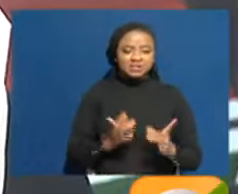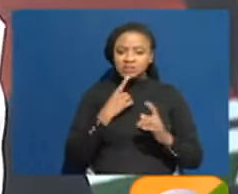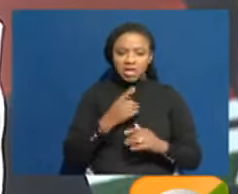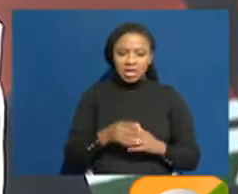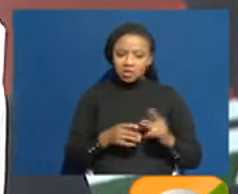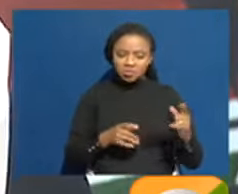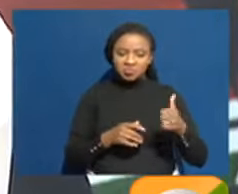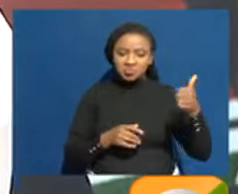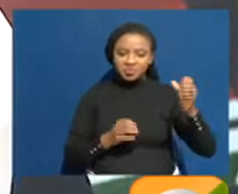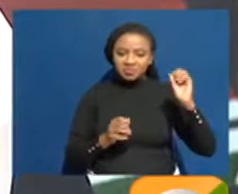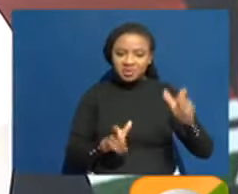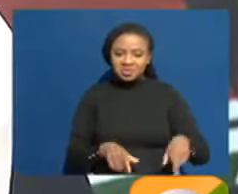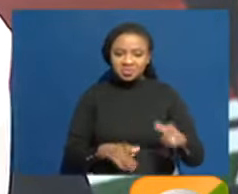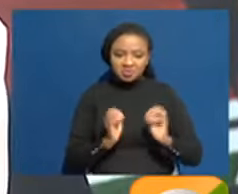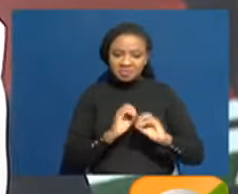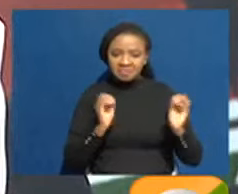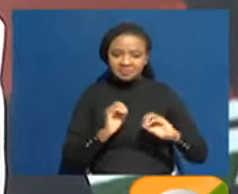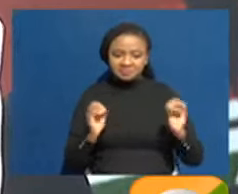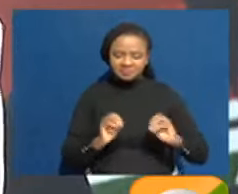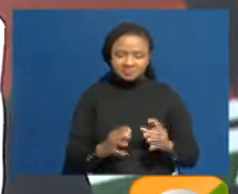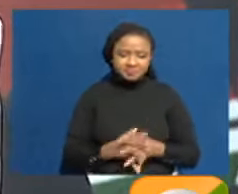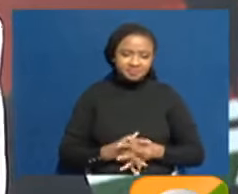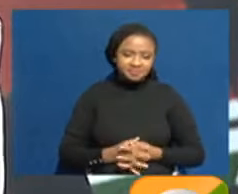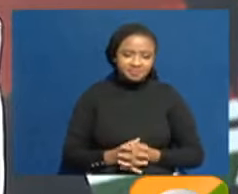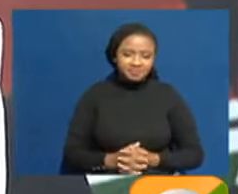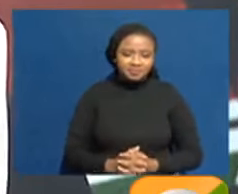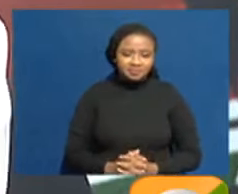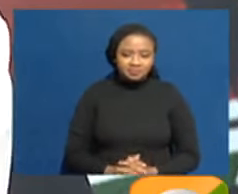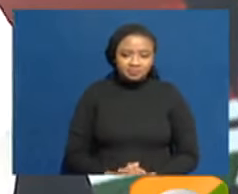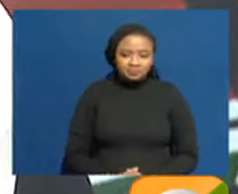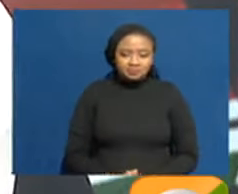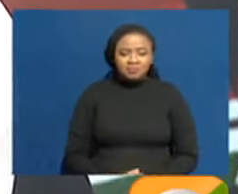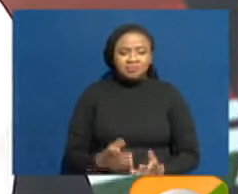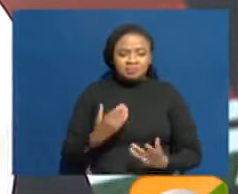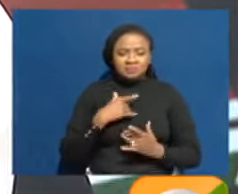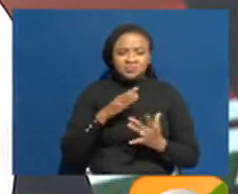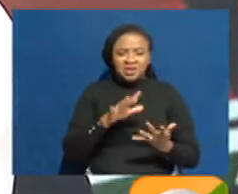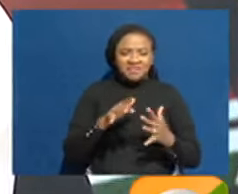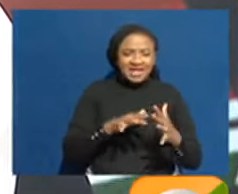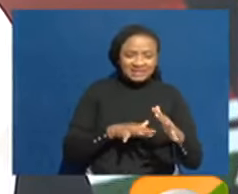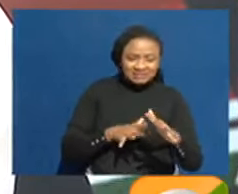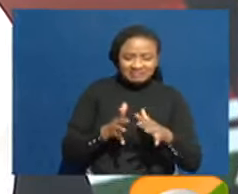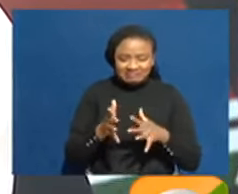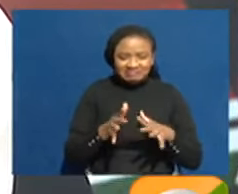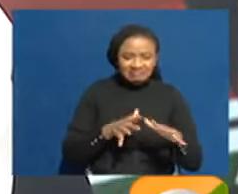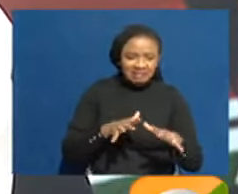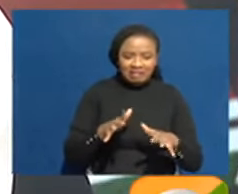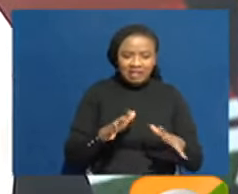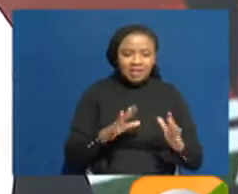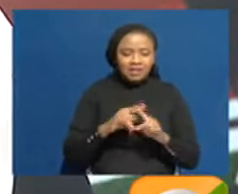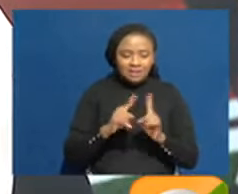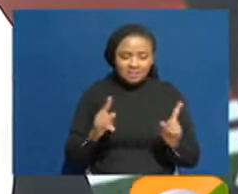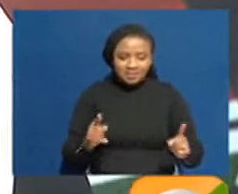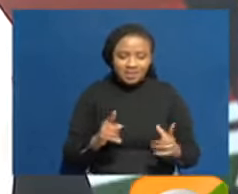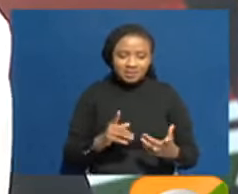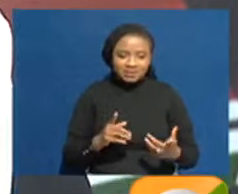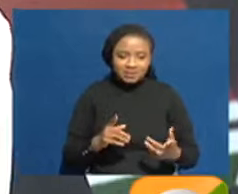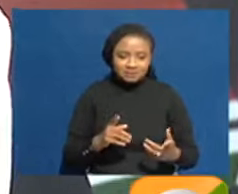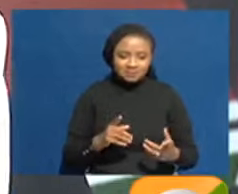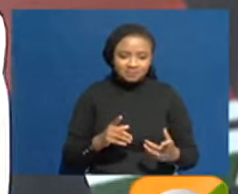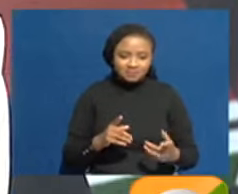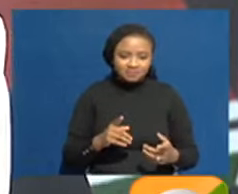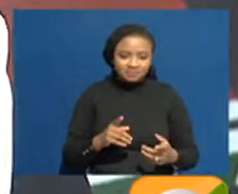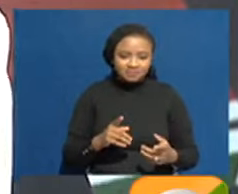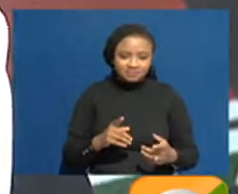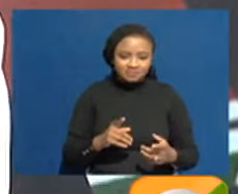not there properly. So those tensions are there, and many other tensions usually exist. But absolutely, I would any day err